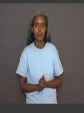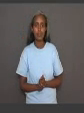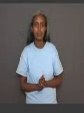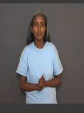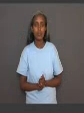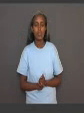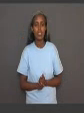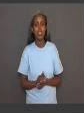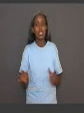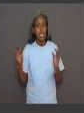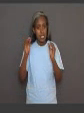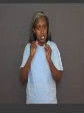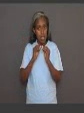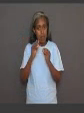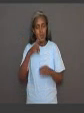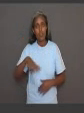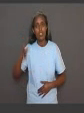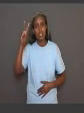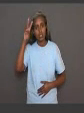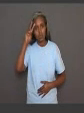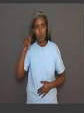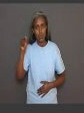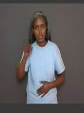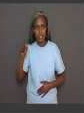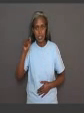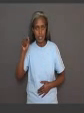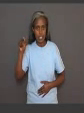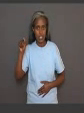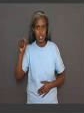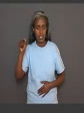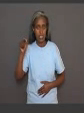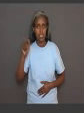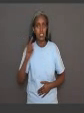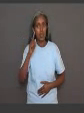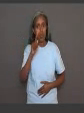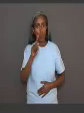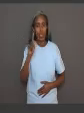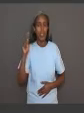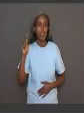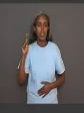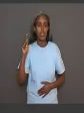The sum of the squared deviations is